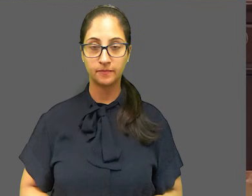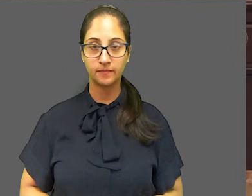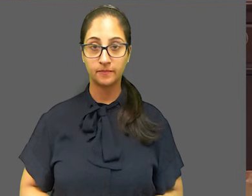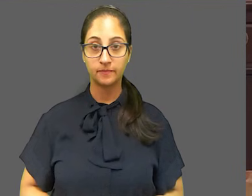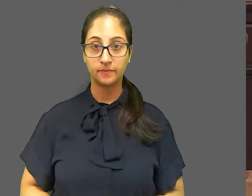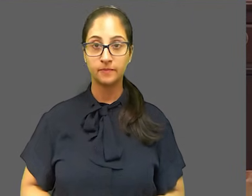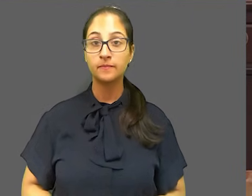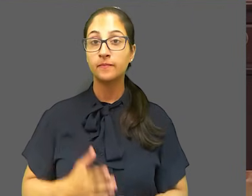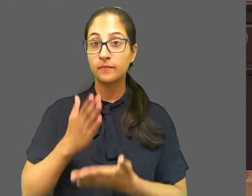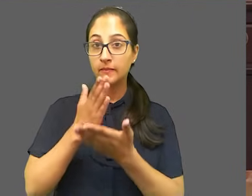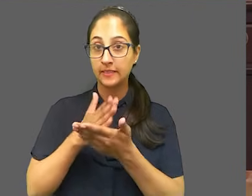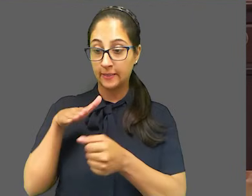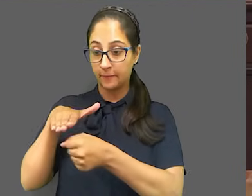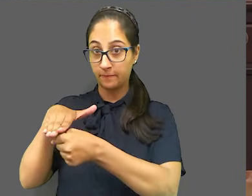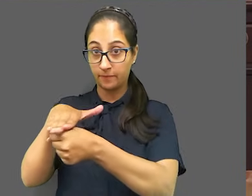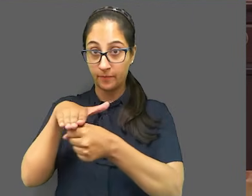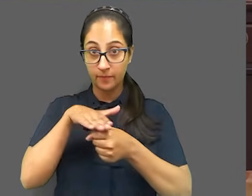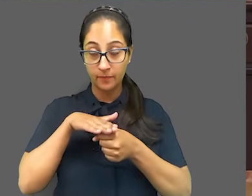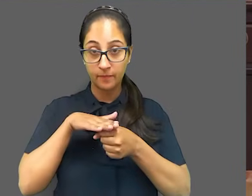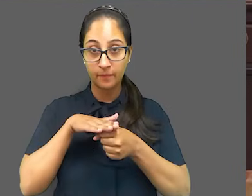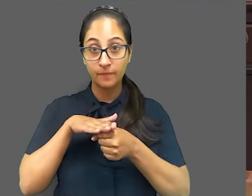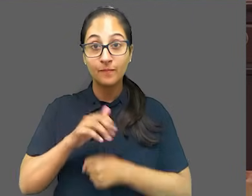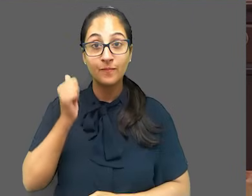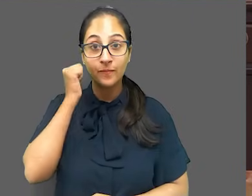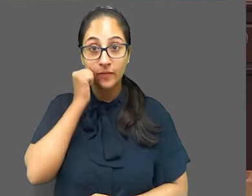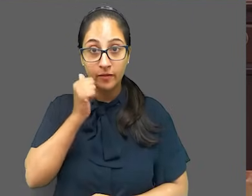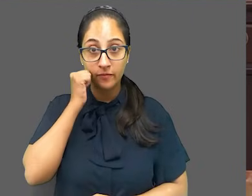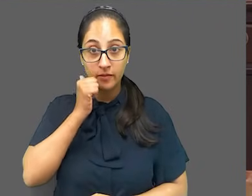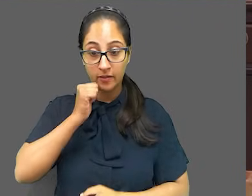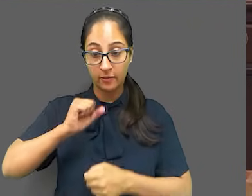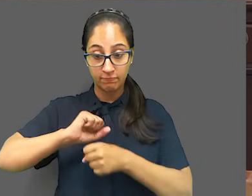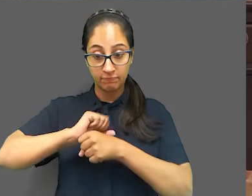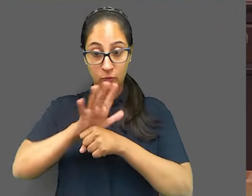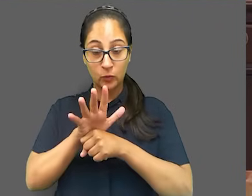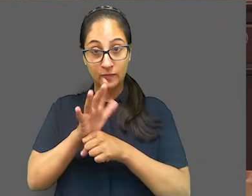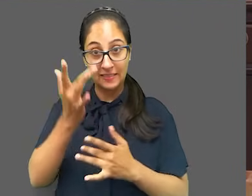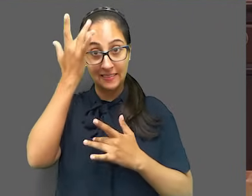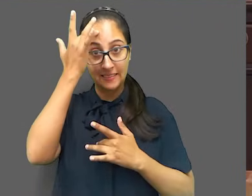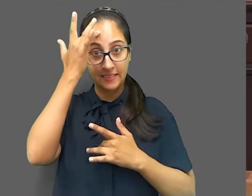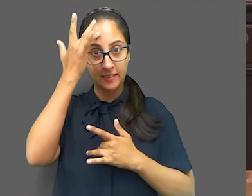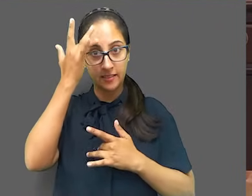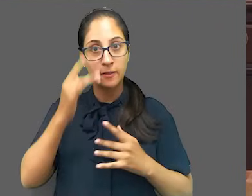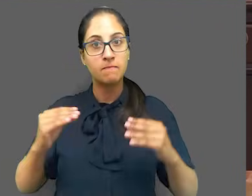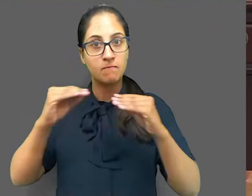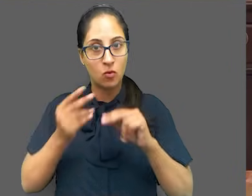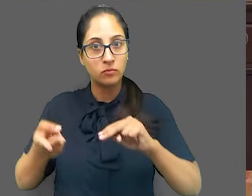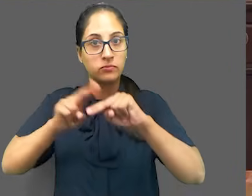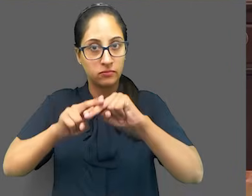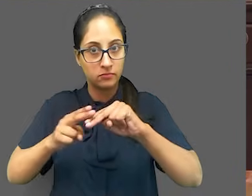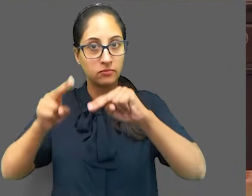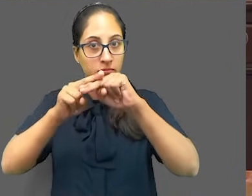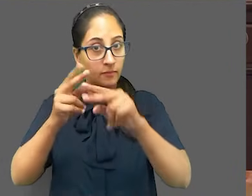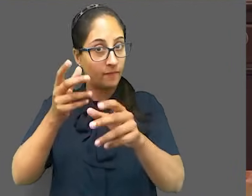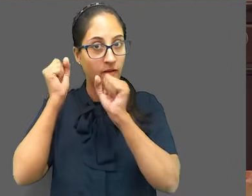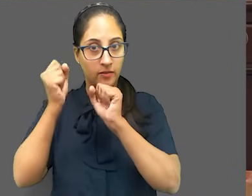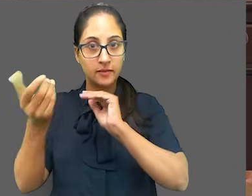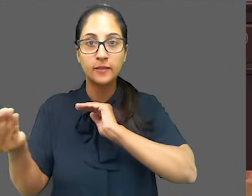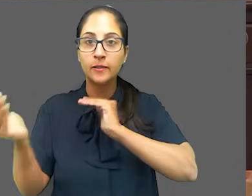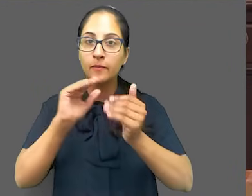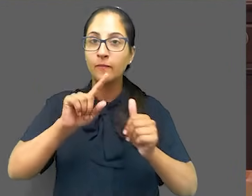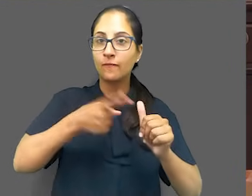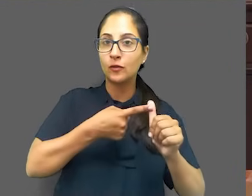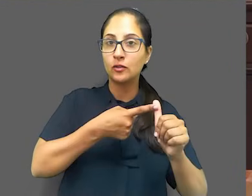some regions, we are seeing even higher daily rates of new infections than we saw during the first wave.